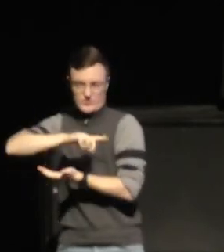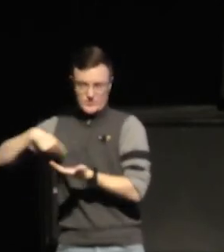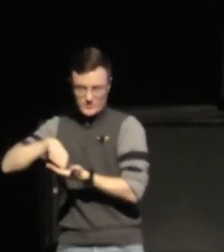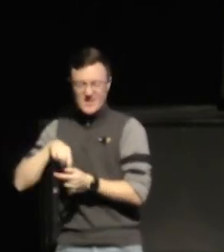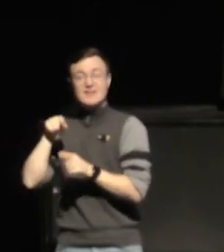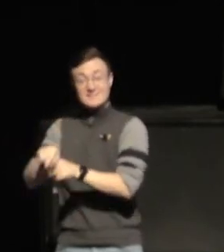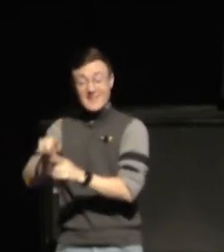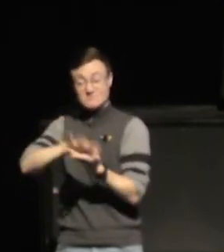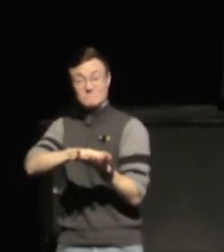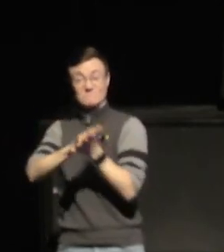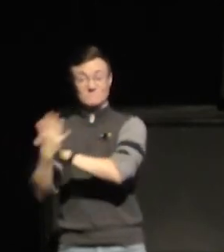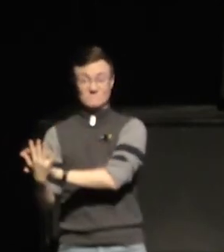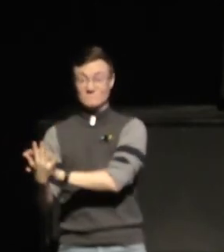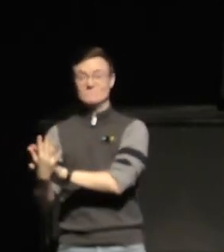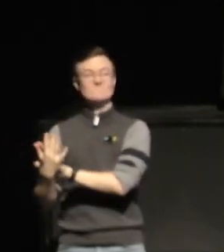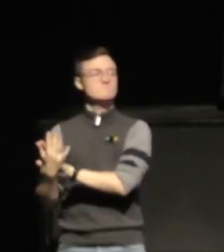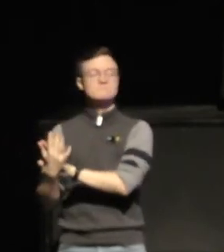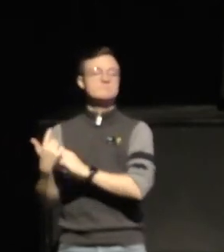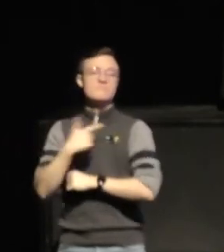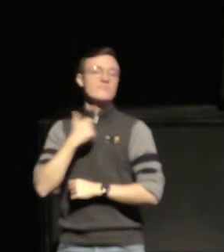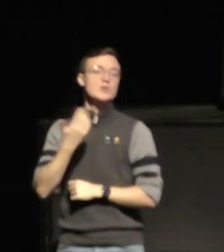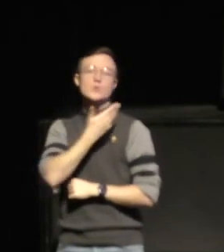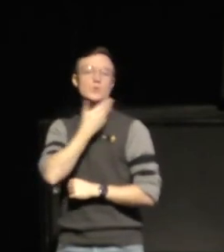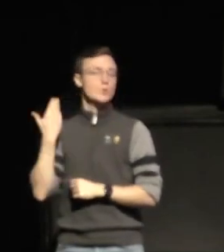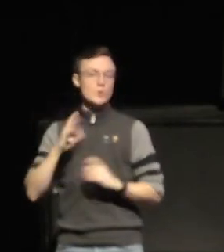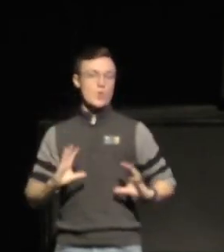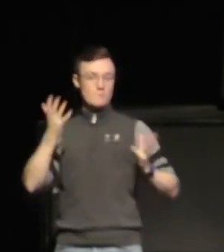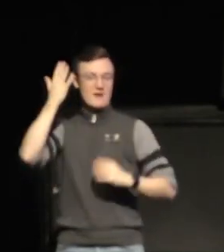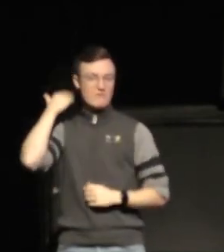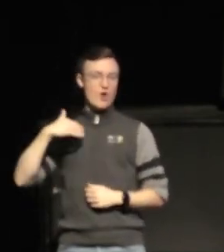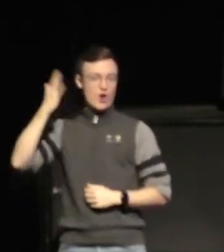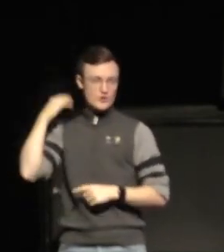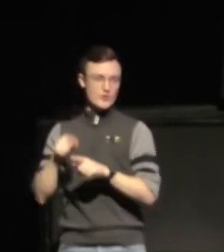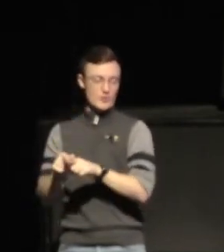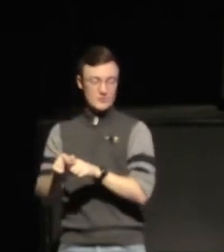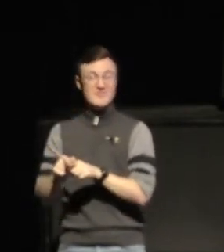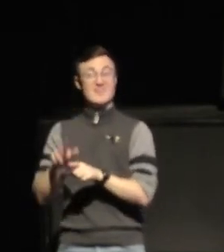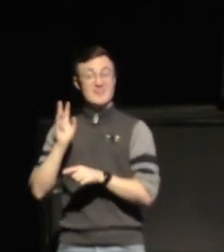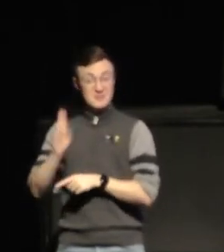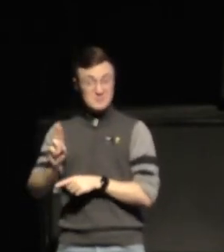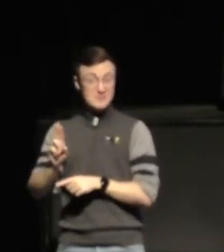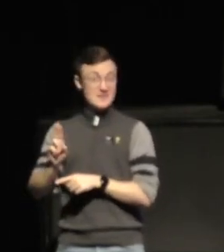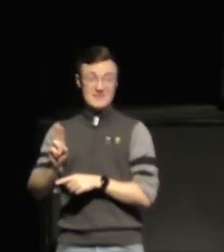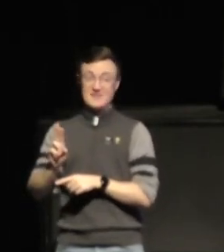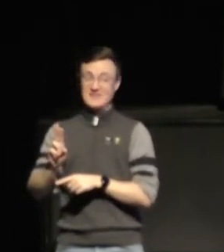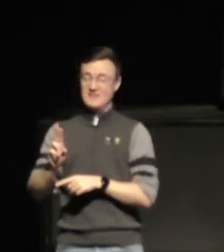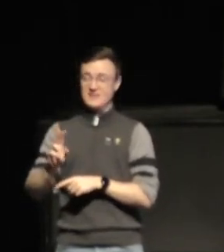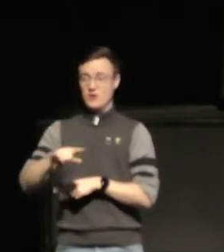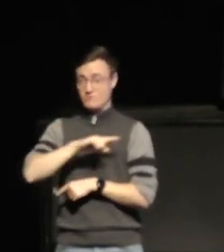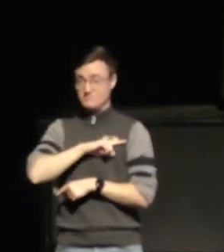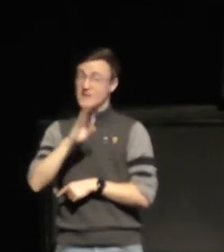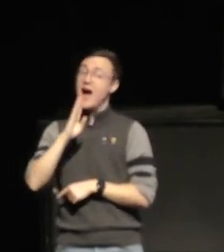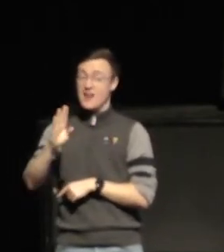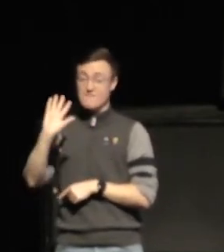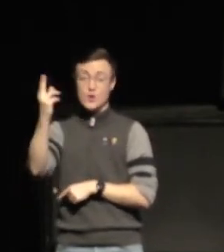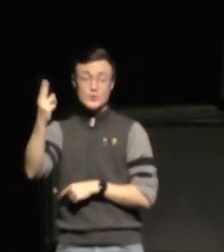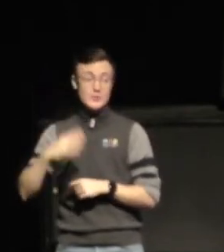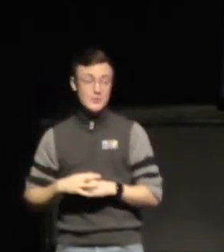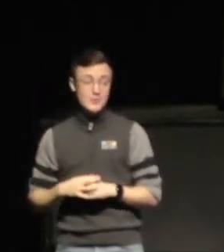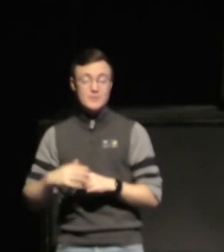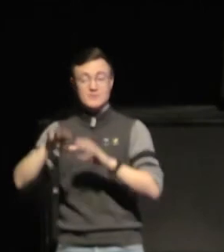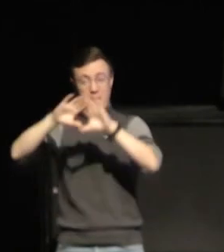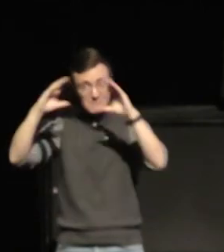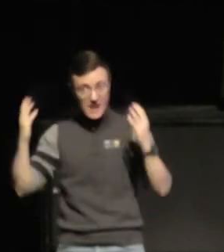has never, ever experienced before. And I mean, it's an alarming case of food production today and what it does